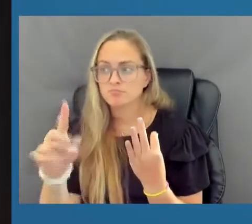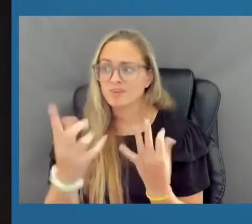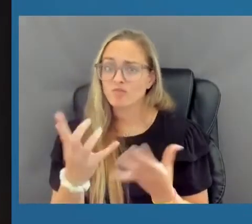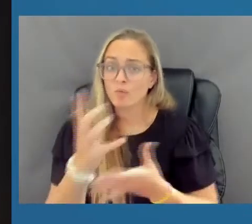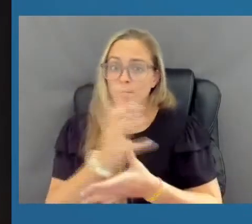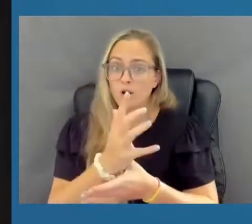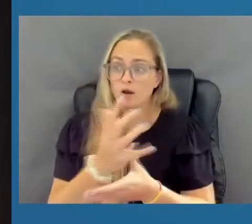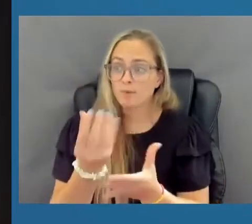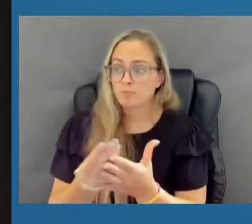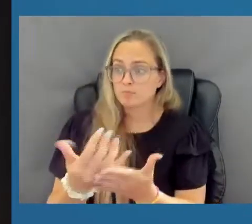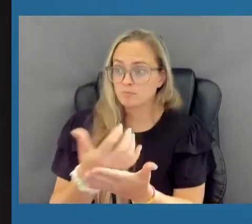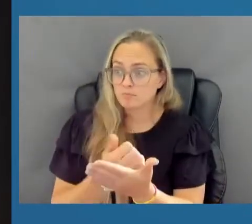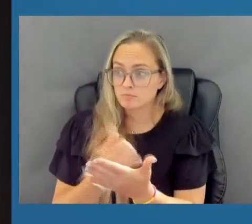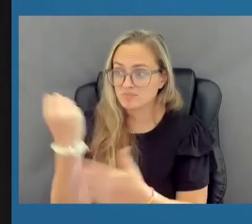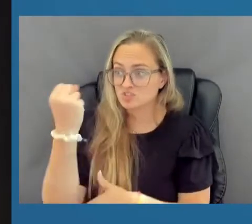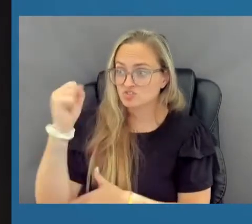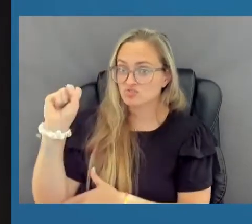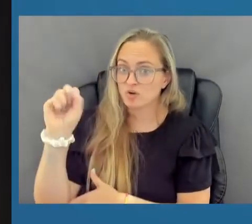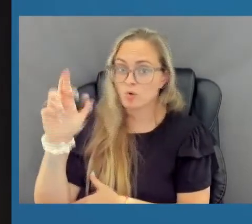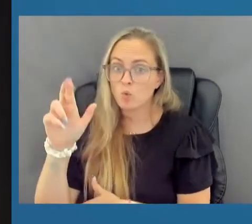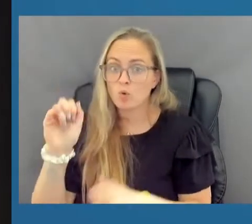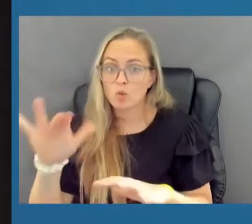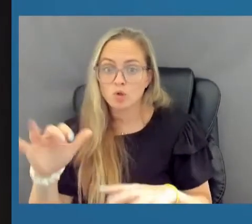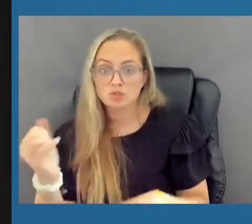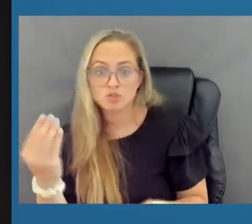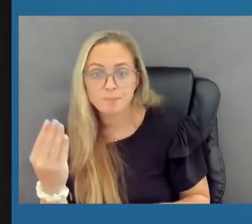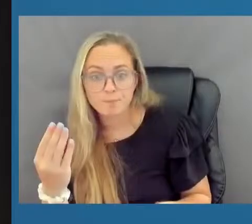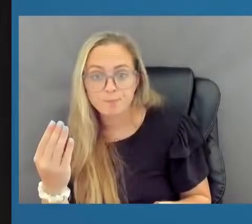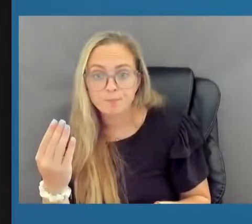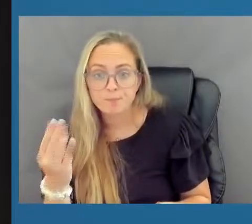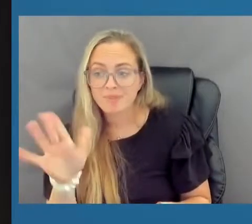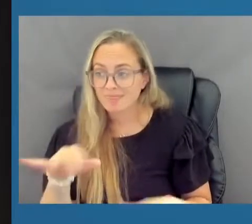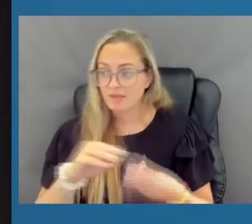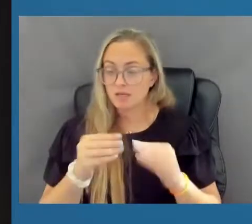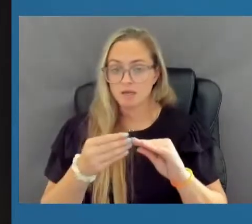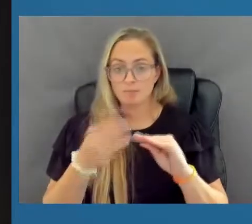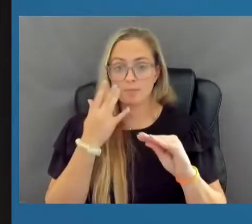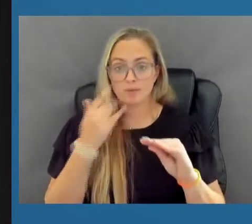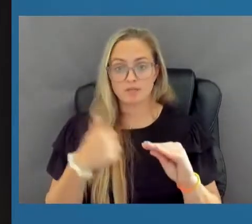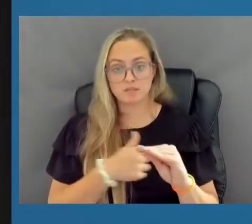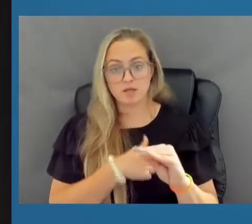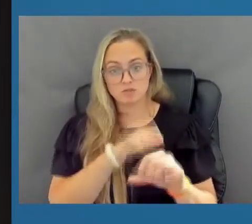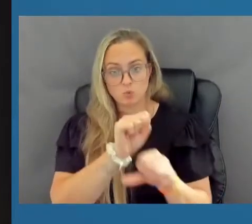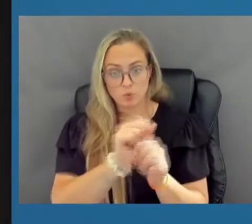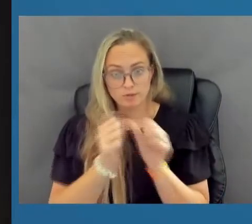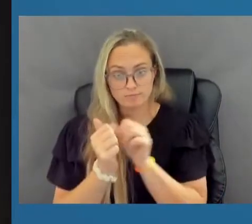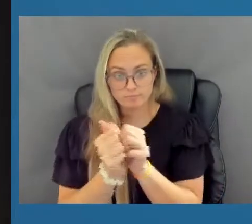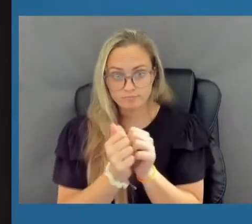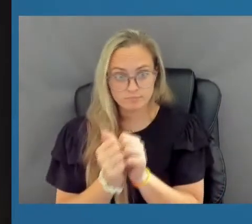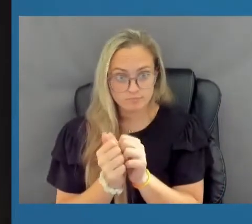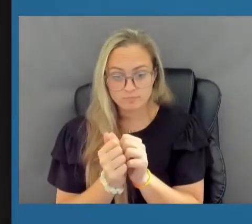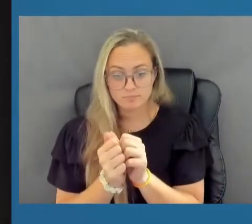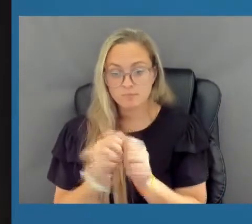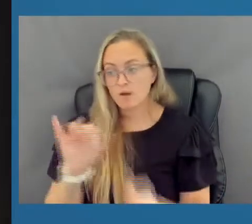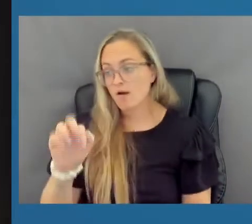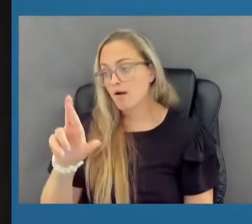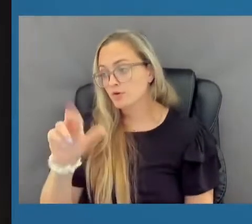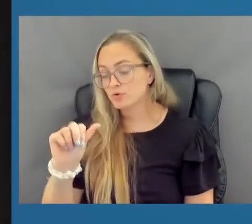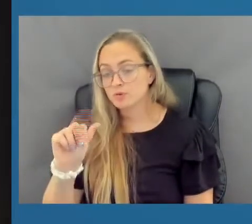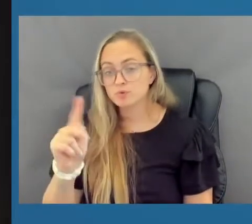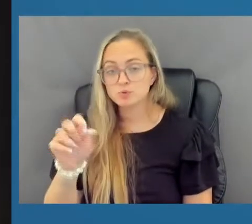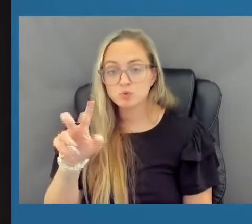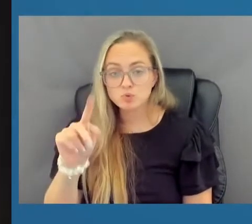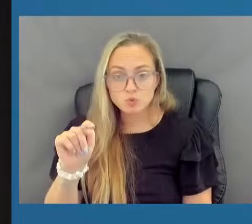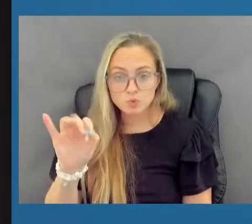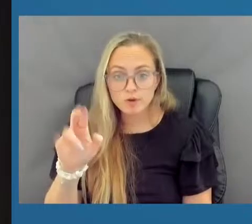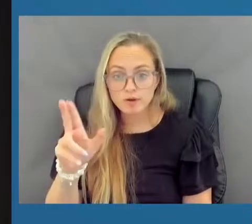breadwinner on strike or have lost a job. And that number, because of us working together with Andre Stewart Cousins and Carl